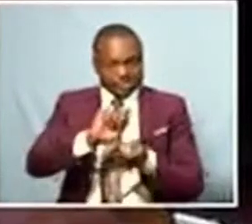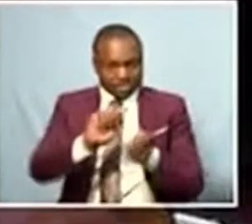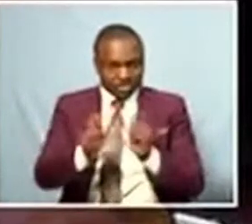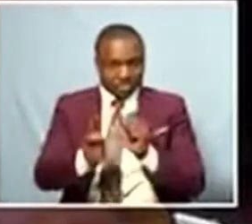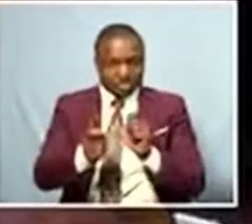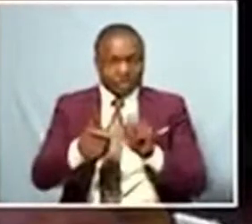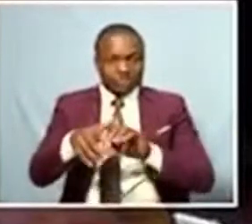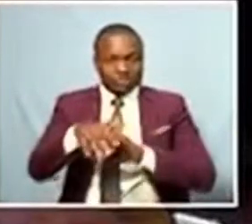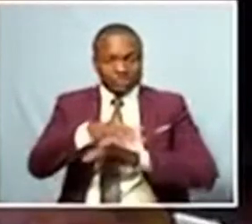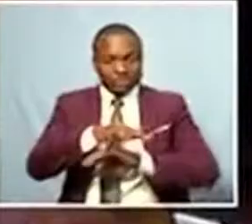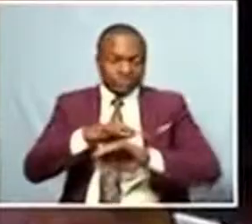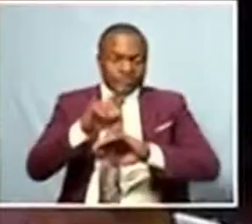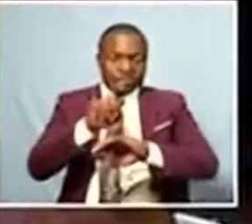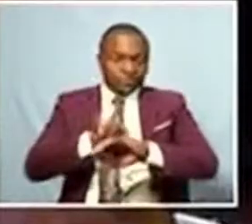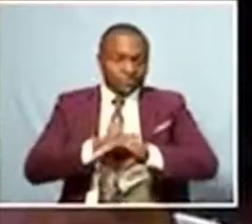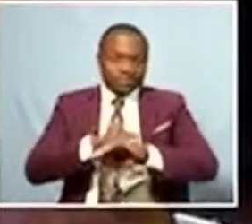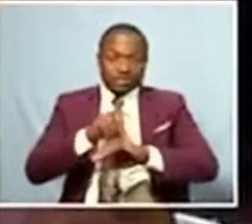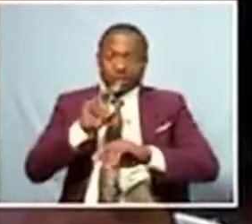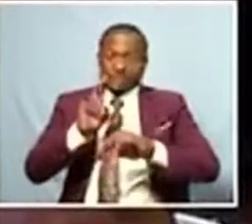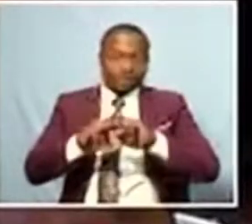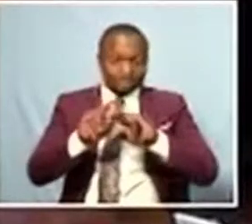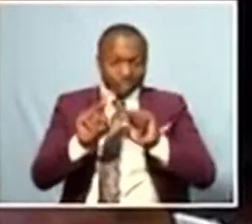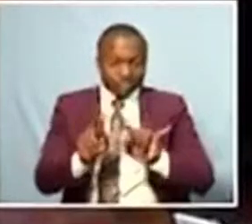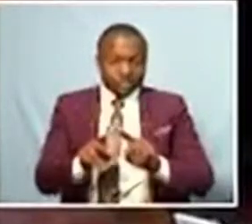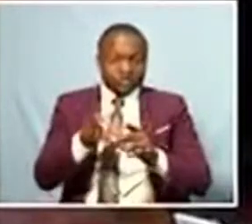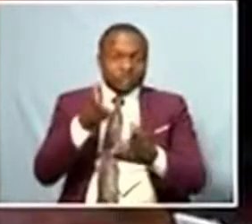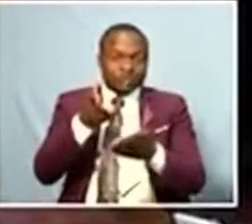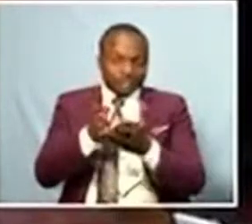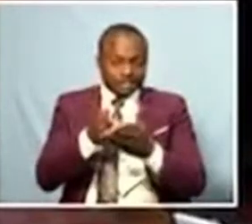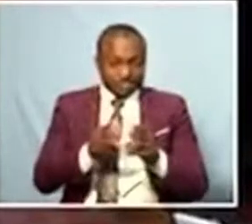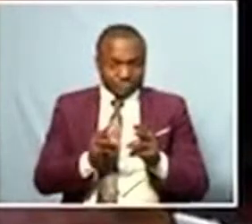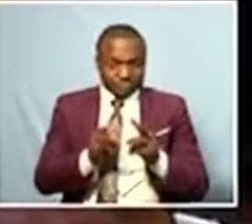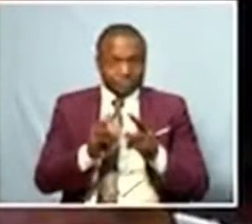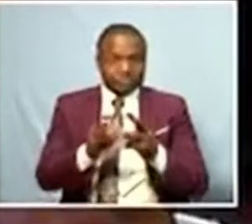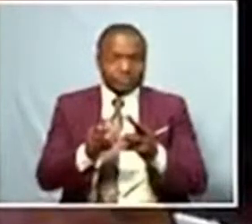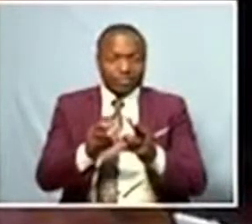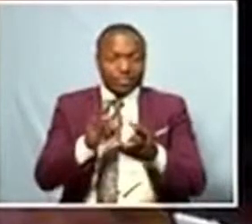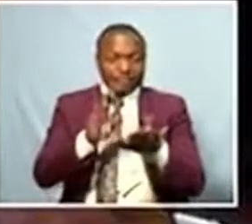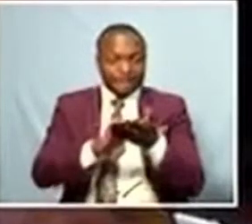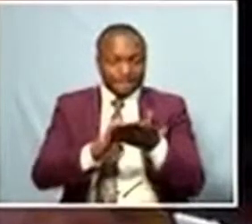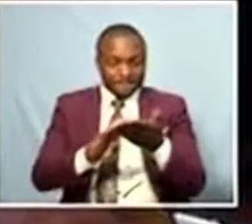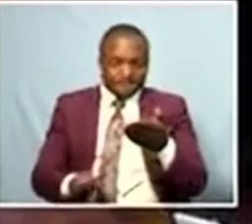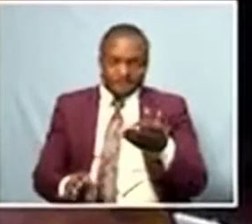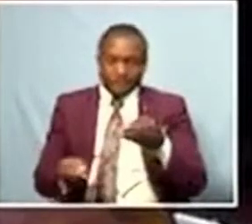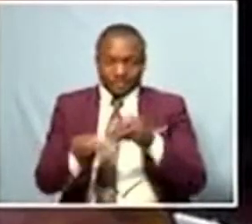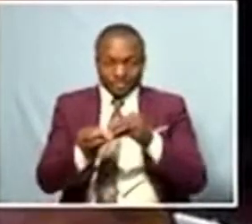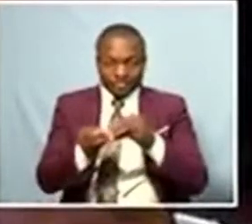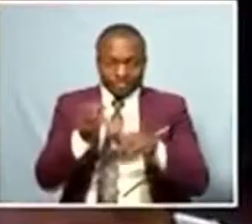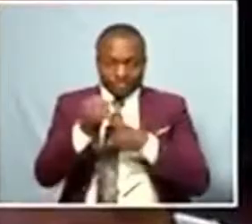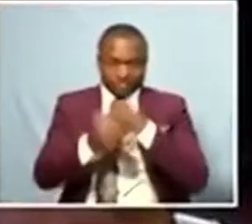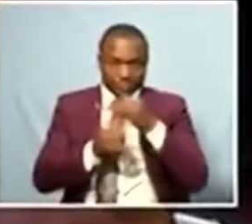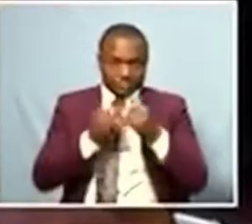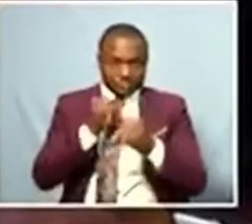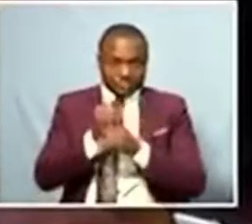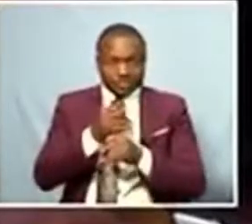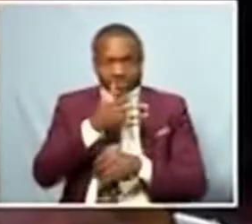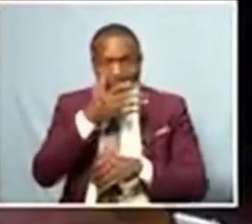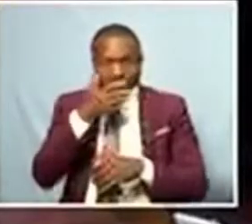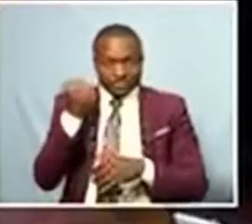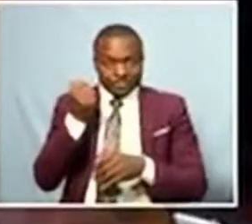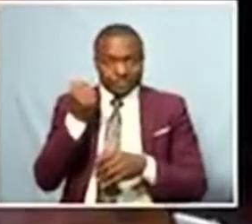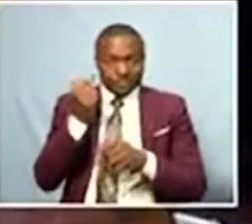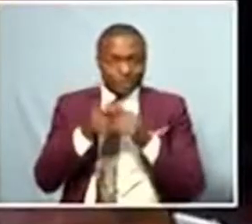time. Honorable Chairperson, this approach, we believe, aligns with the international best